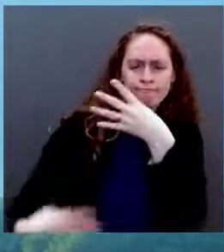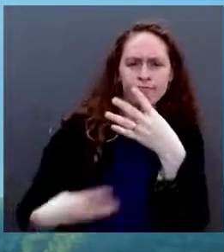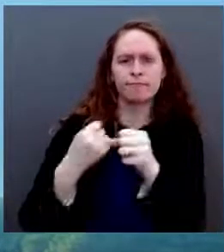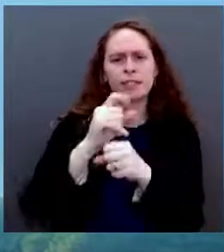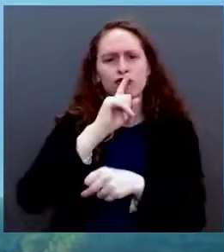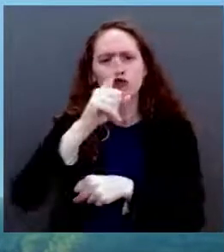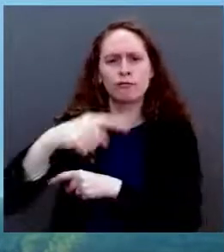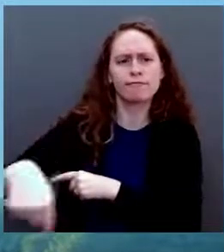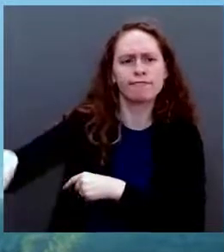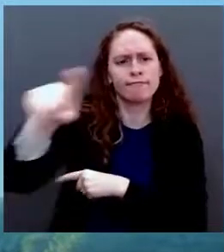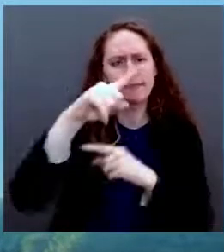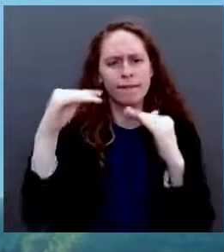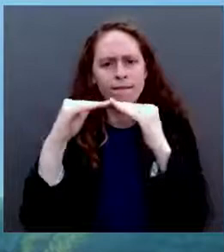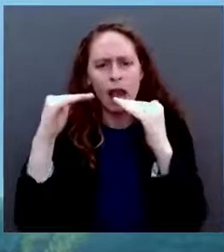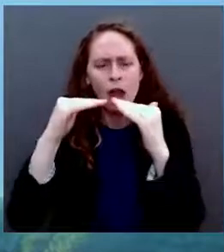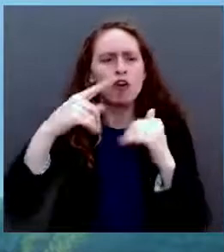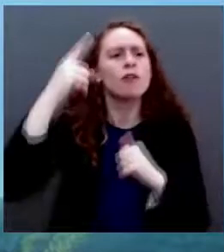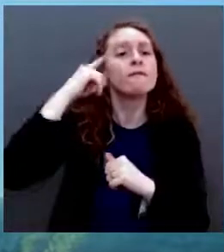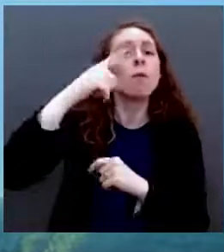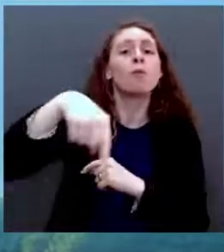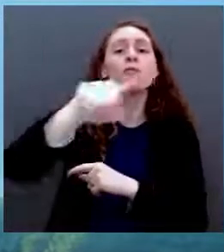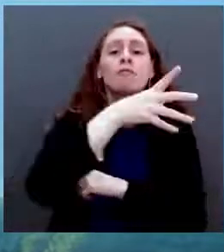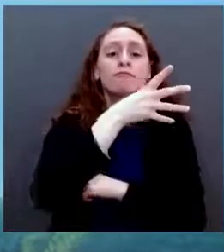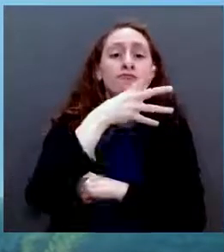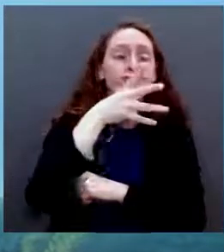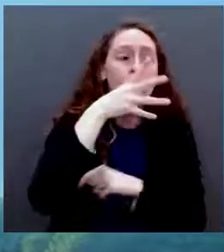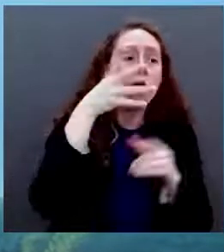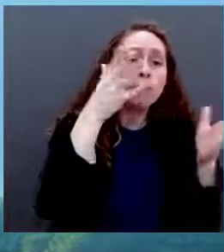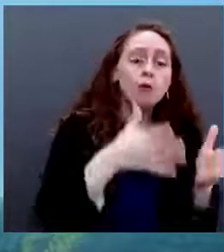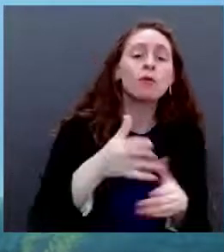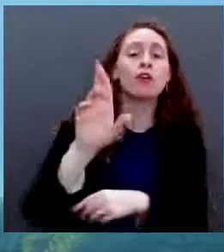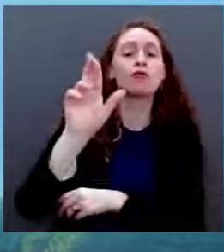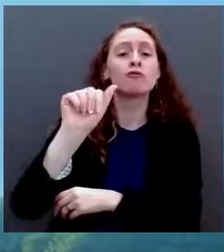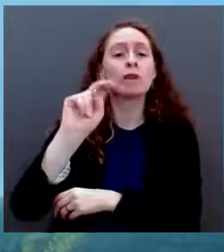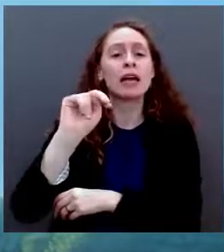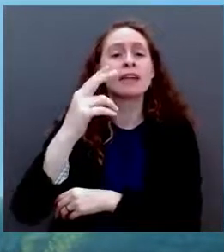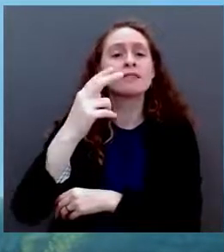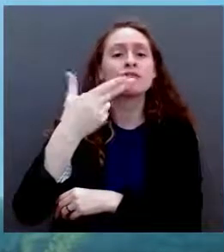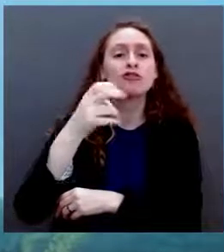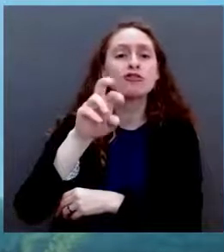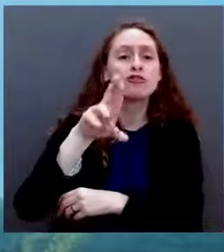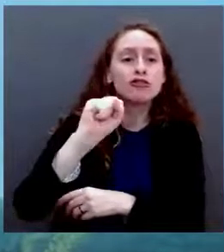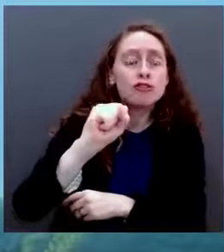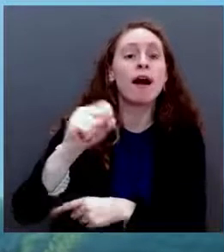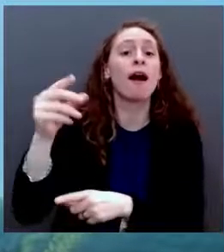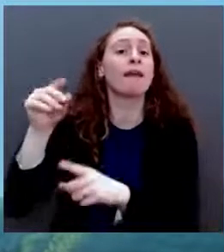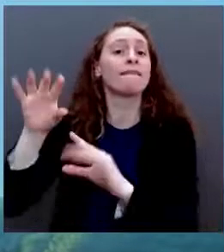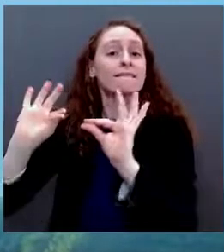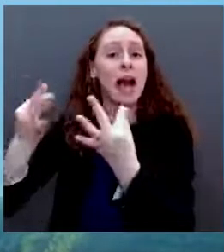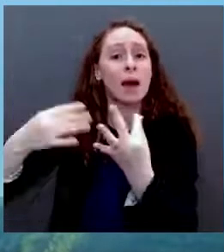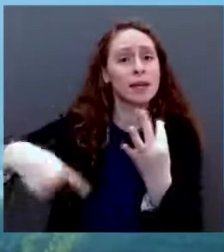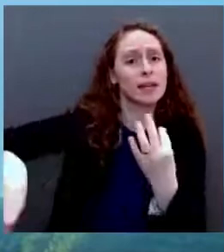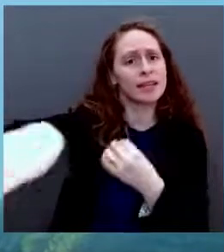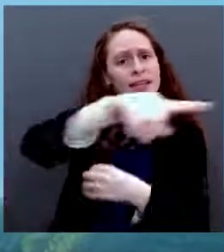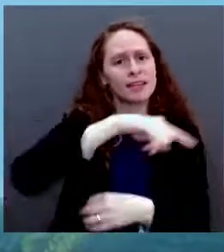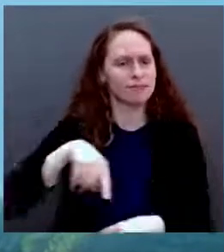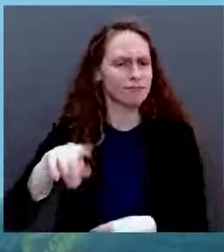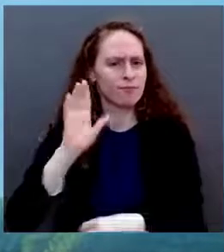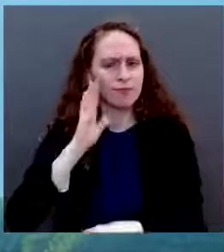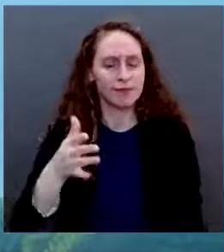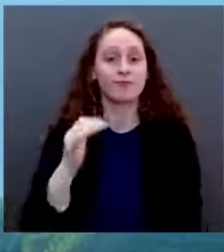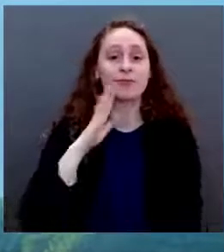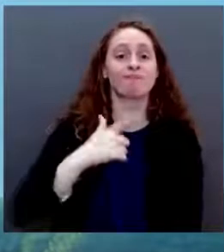three. With that, I'm going to turn it over to Secretary Vilsack. Tom, the floor is yours. Mr. President, thank you very much.